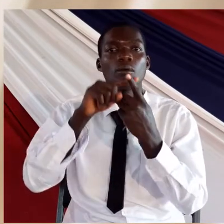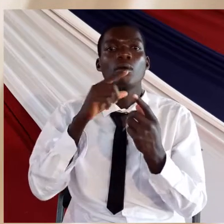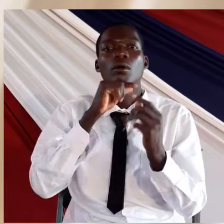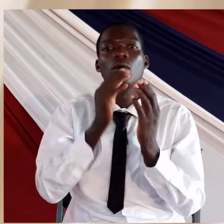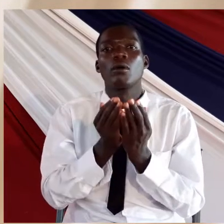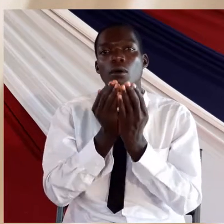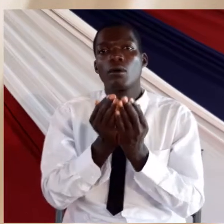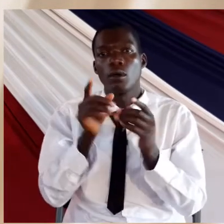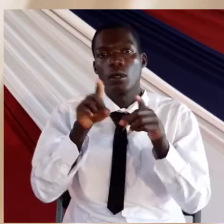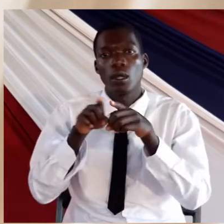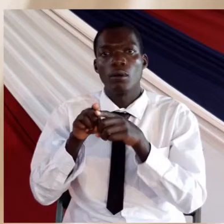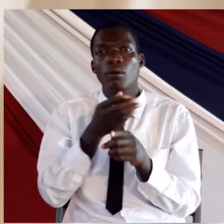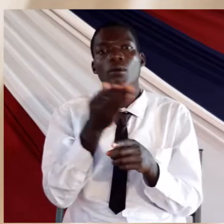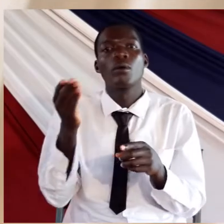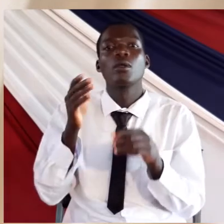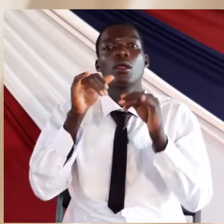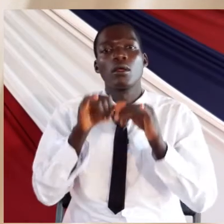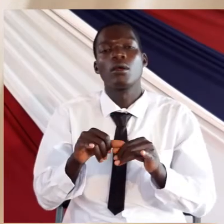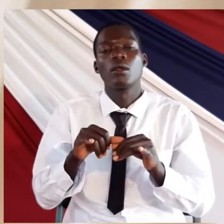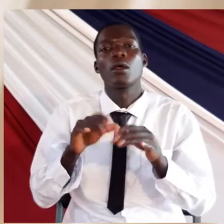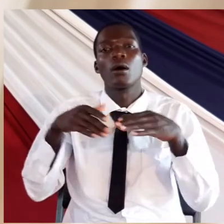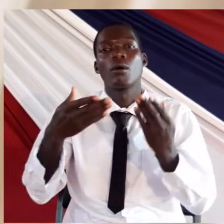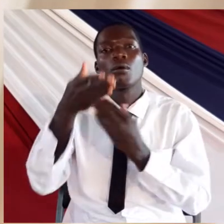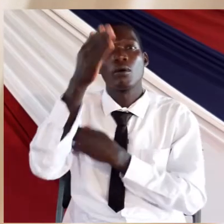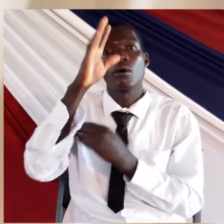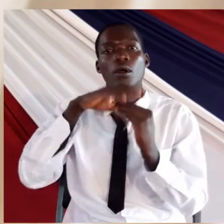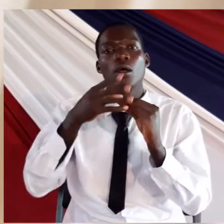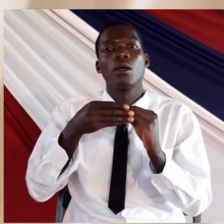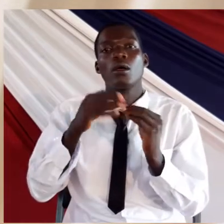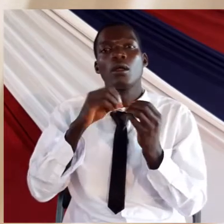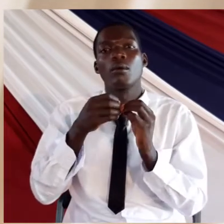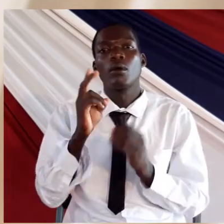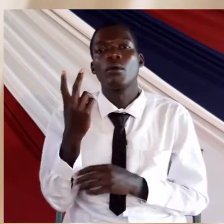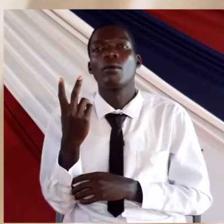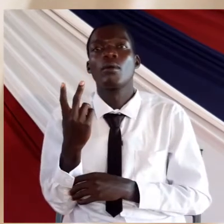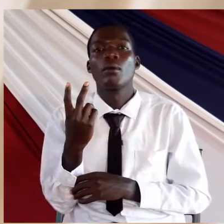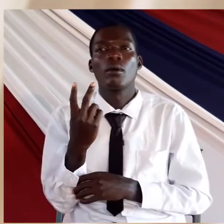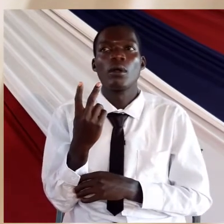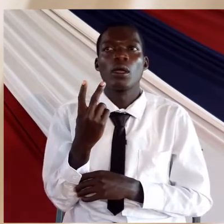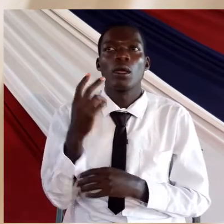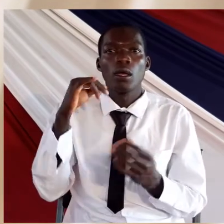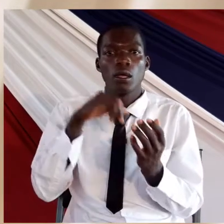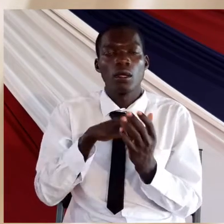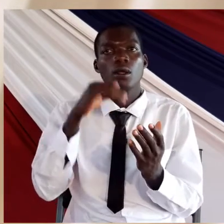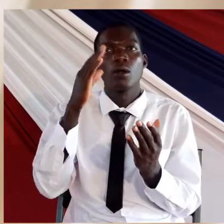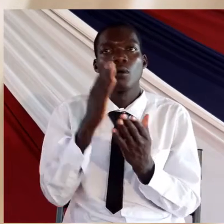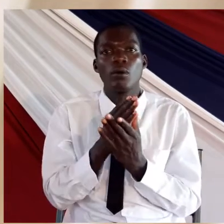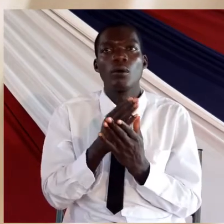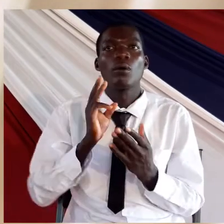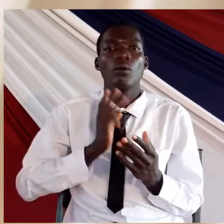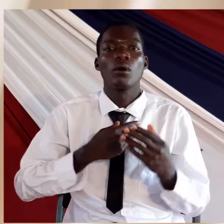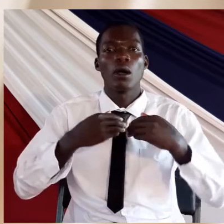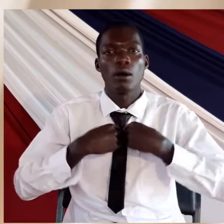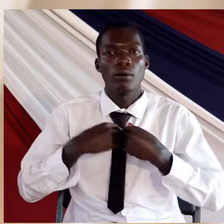big difference, though there are similarities about how the creation was done. Number two, in Atrahasis, we have like